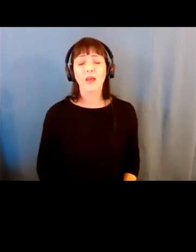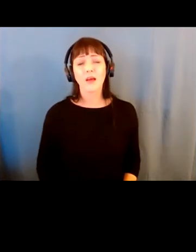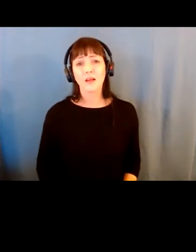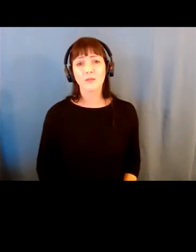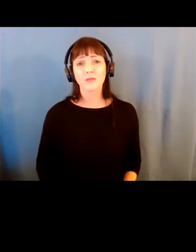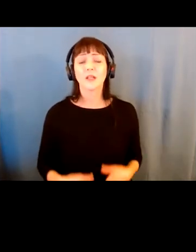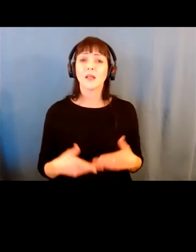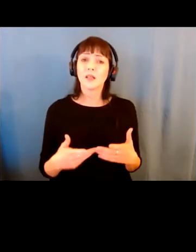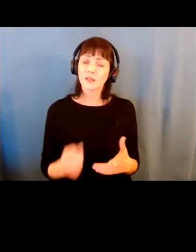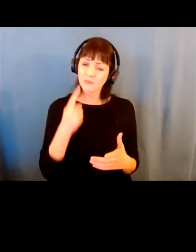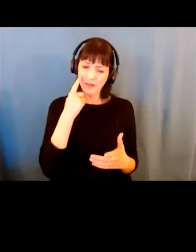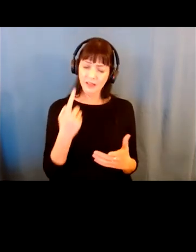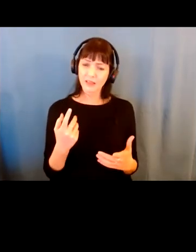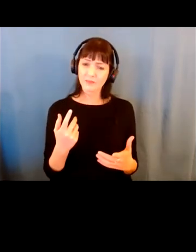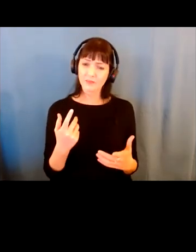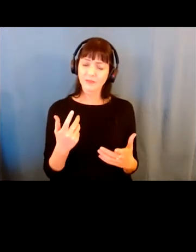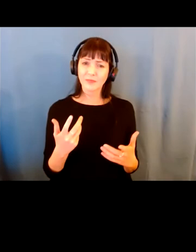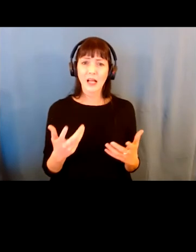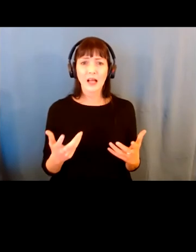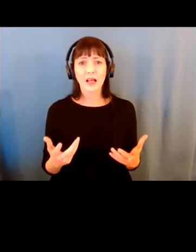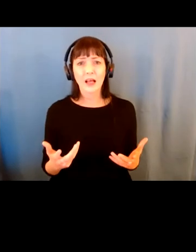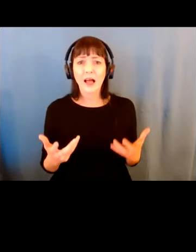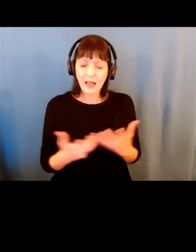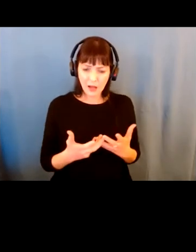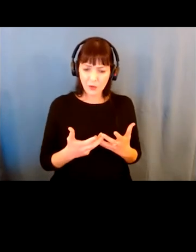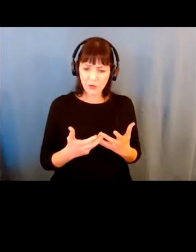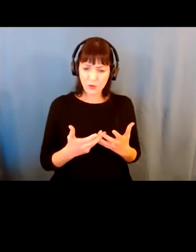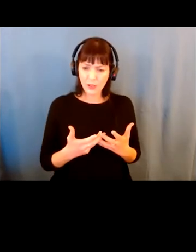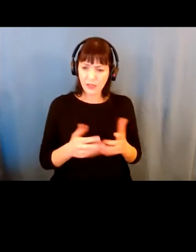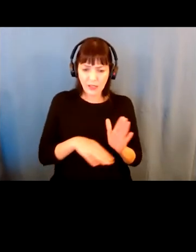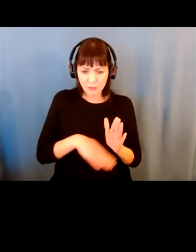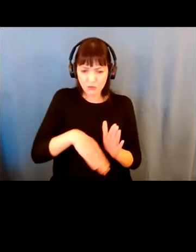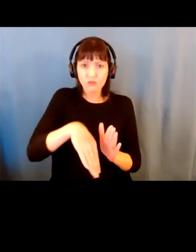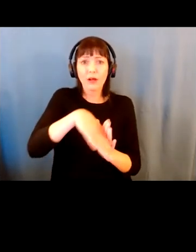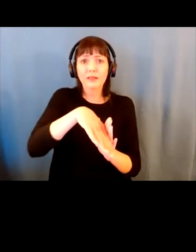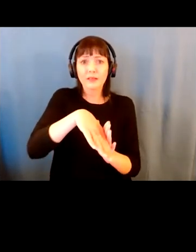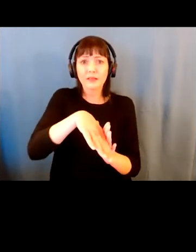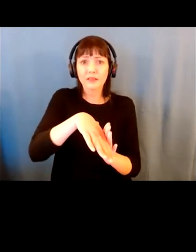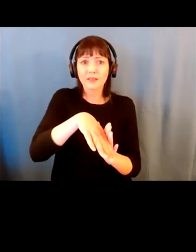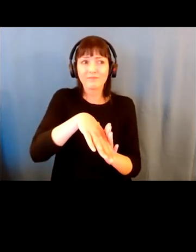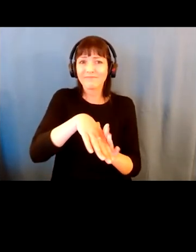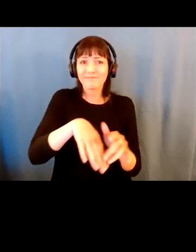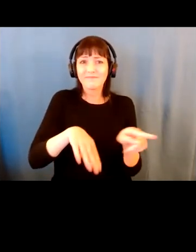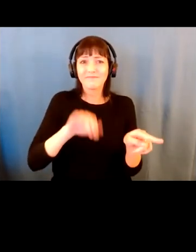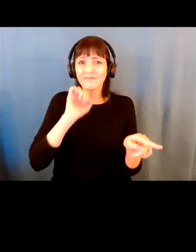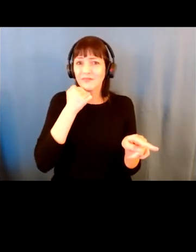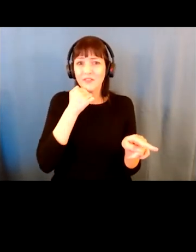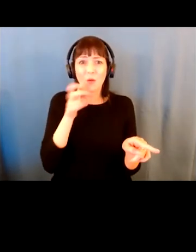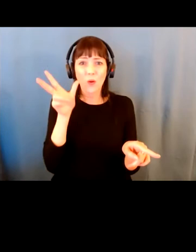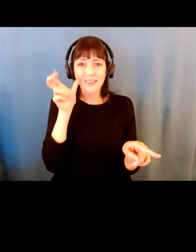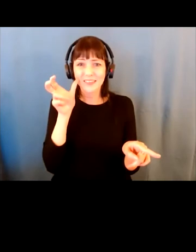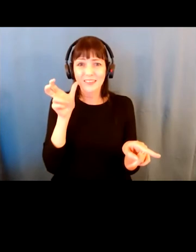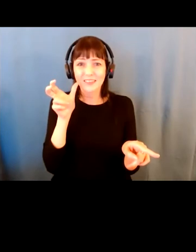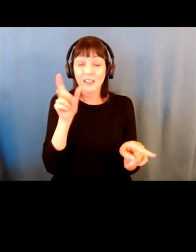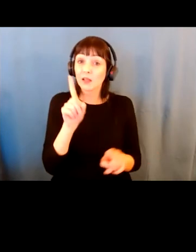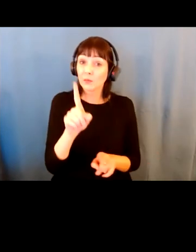it? And you just think, where, you know, how do we move these things forward if these people are not going to listen? Yeah. And they